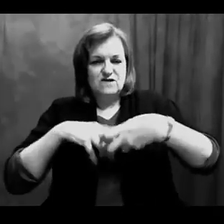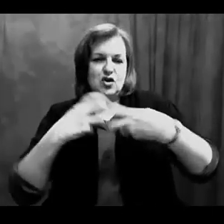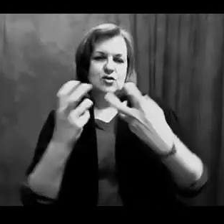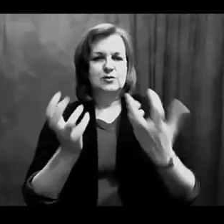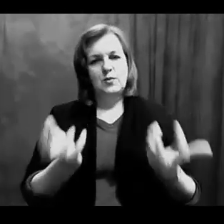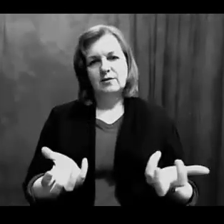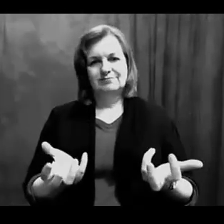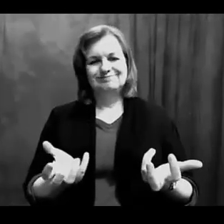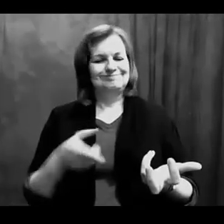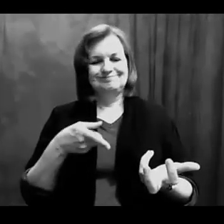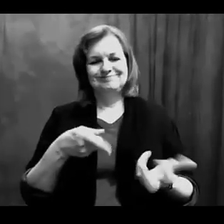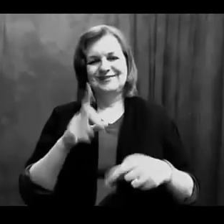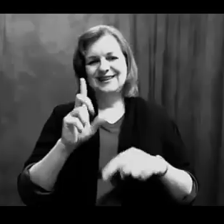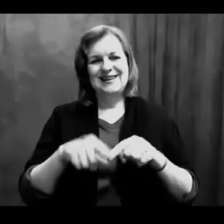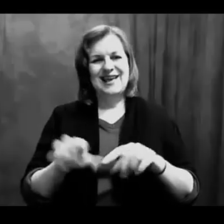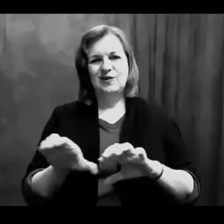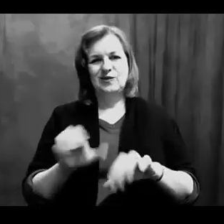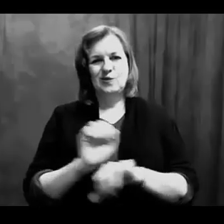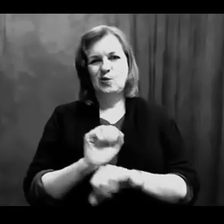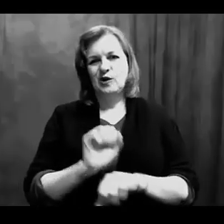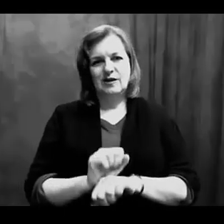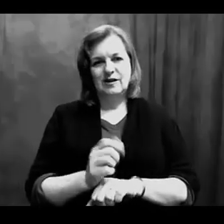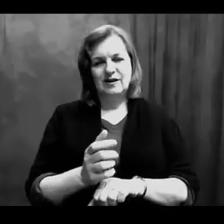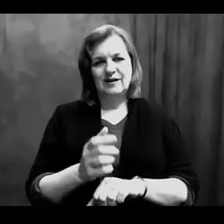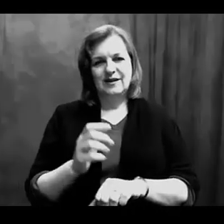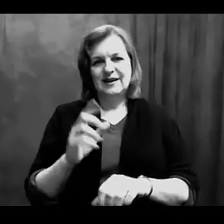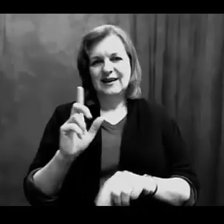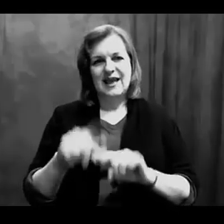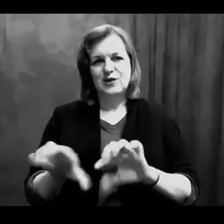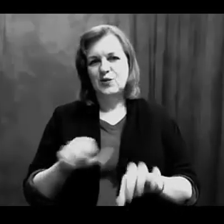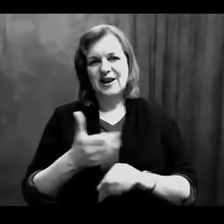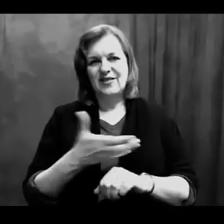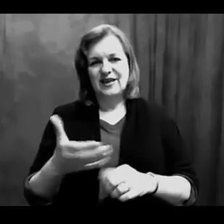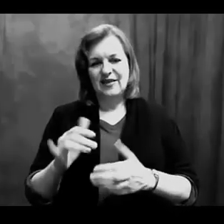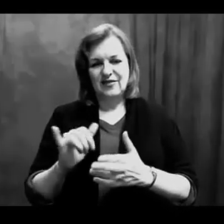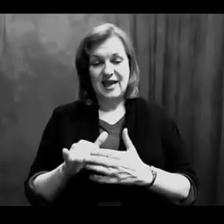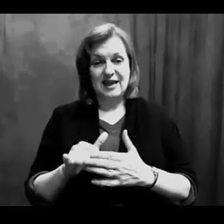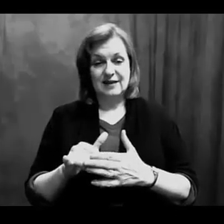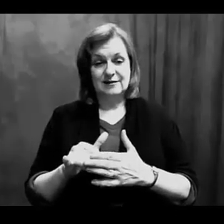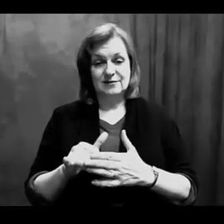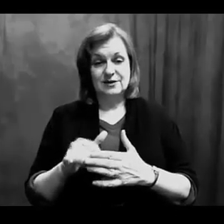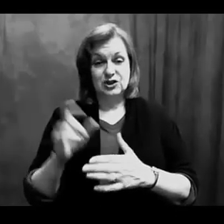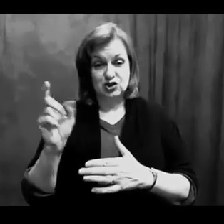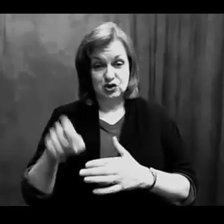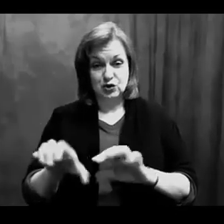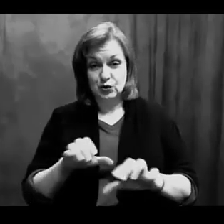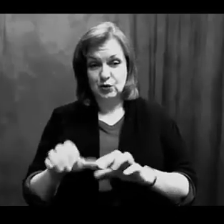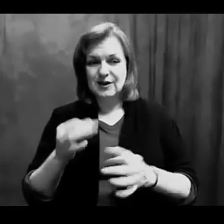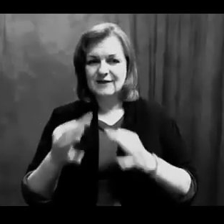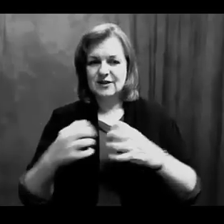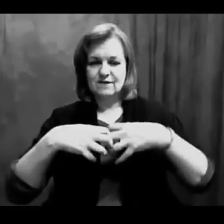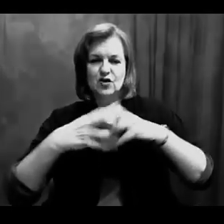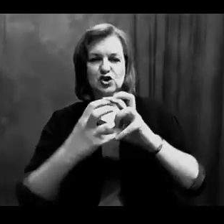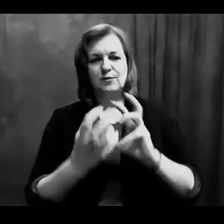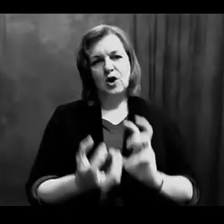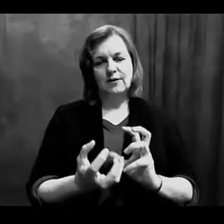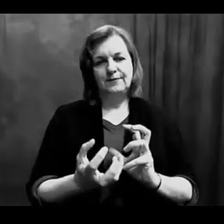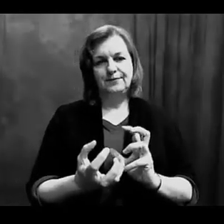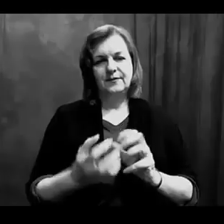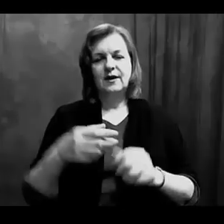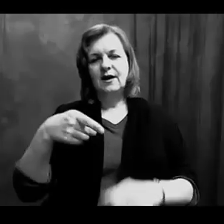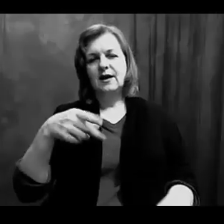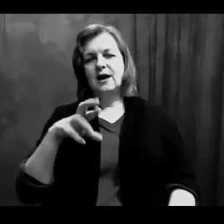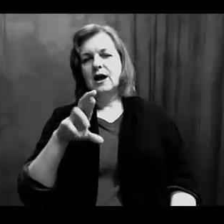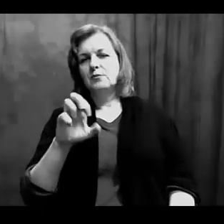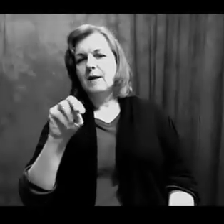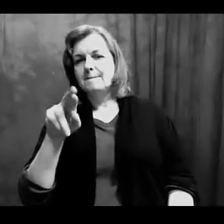So if the protein falls apart, it can't do its job. That list of things that we talked about, it's history. It's not going to do any of them if it falls